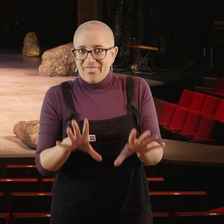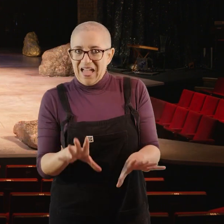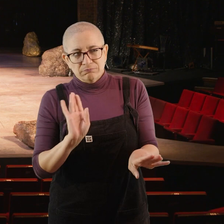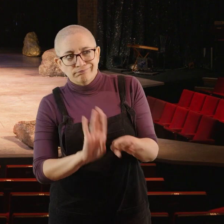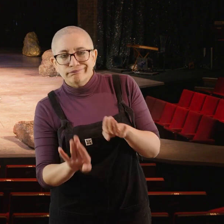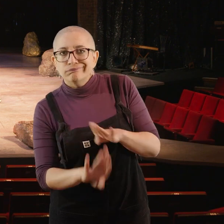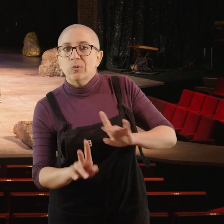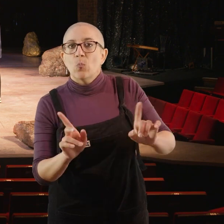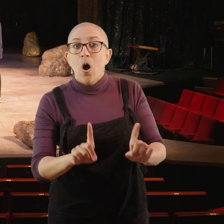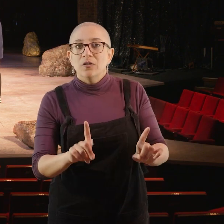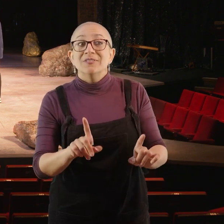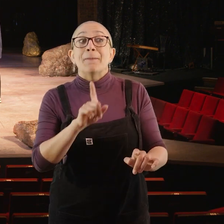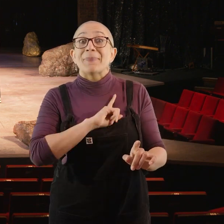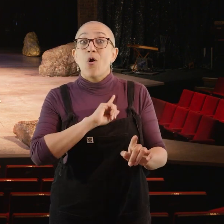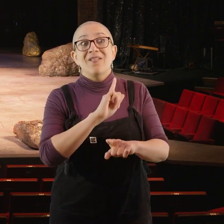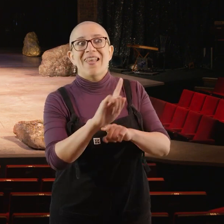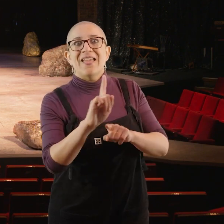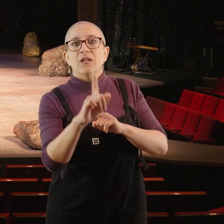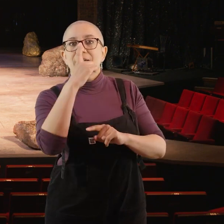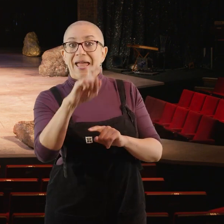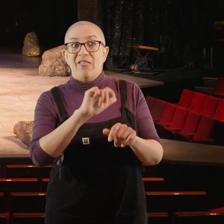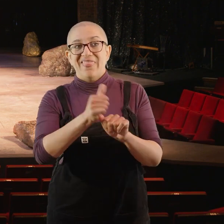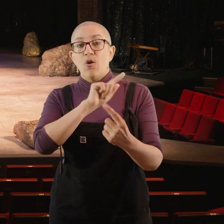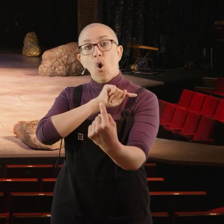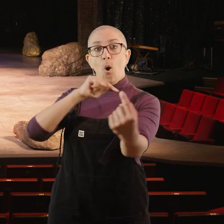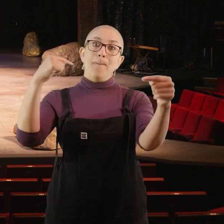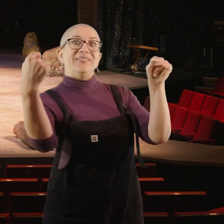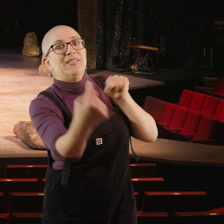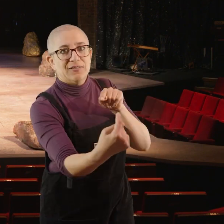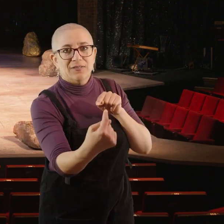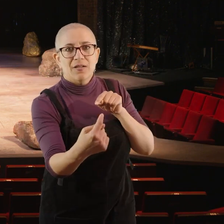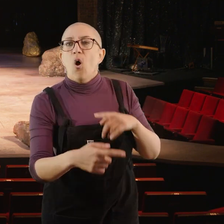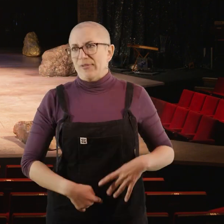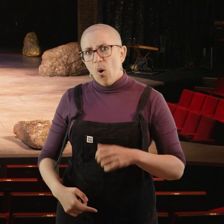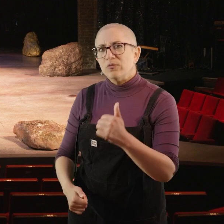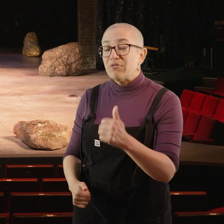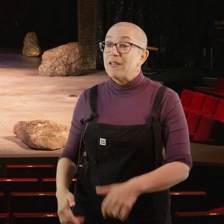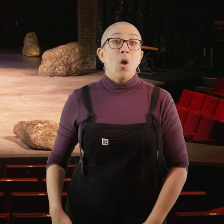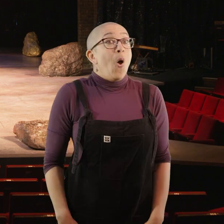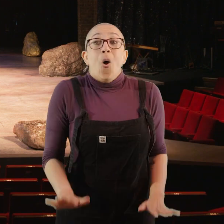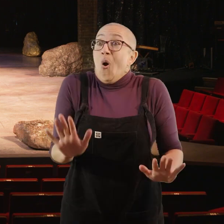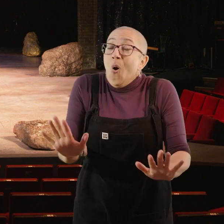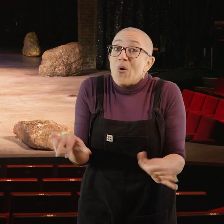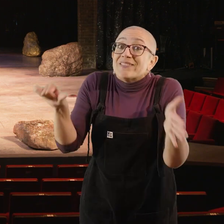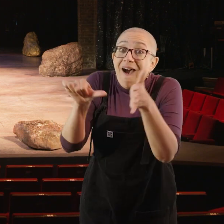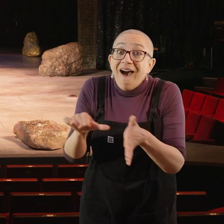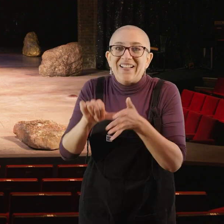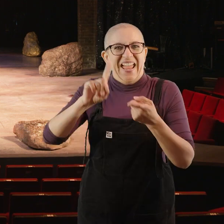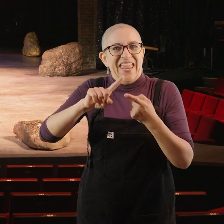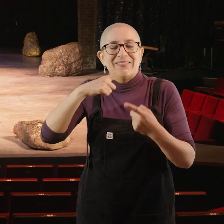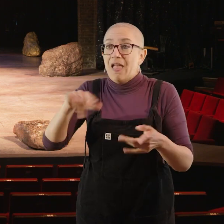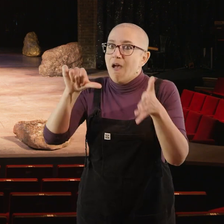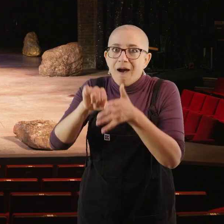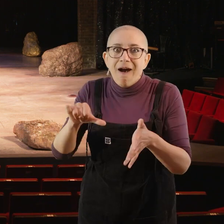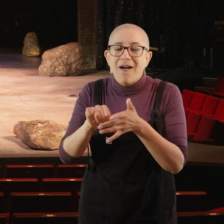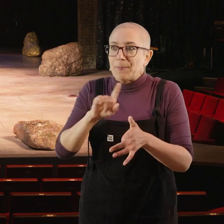with what the opposite of that might be. Yeah, you did So- brilliantly yeah, it did. because It it's was- not easy to It's do. hard Yeah. because it's so unsafe, and